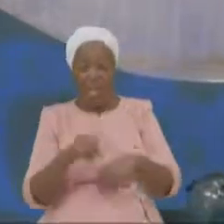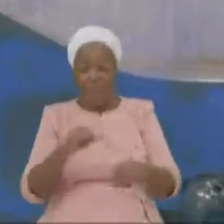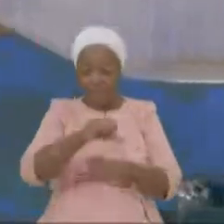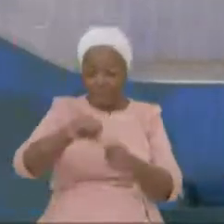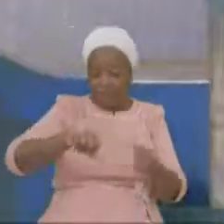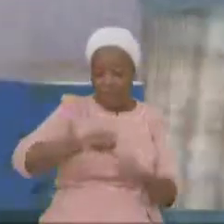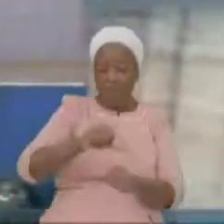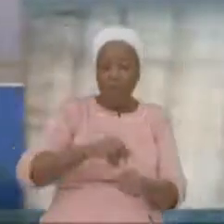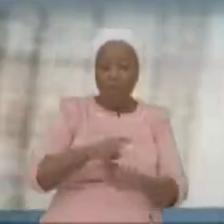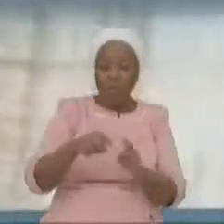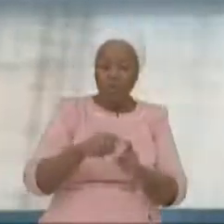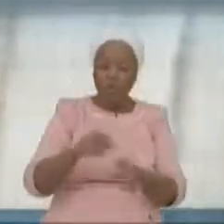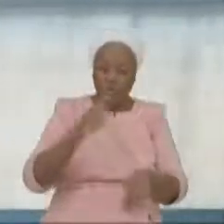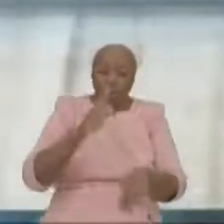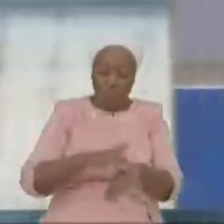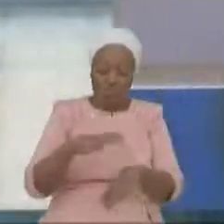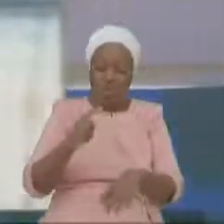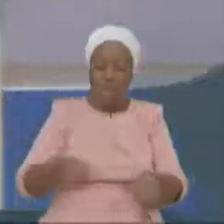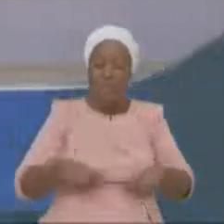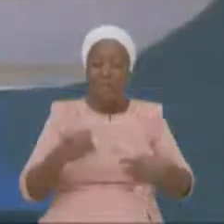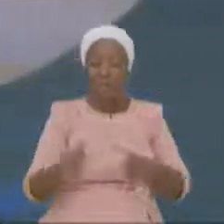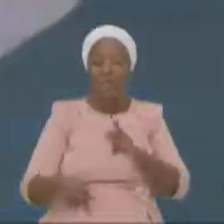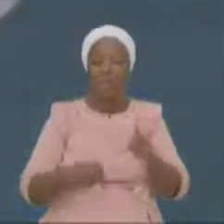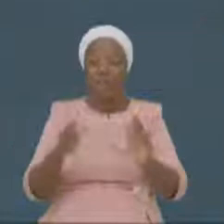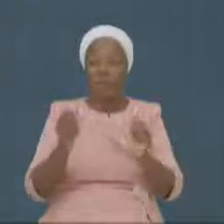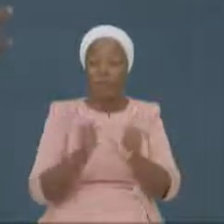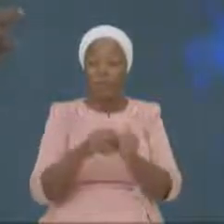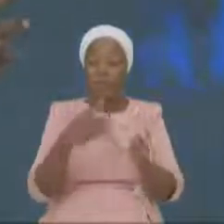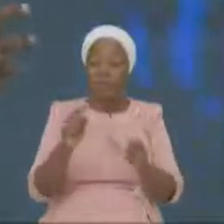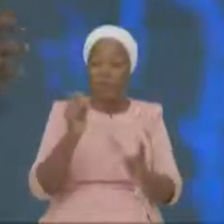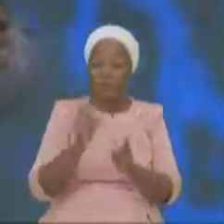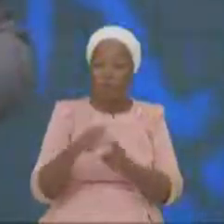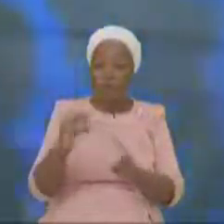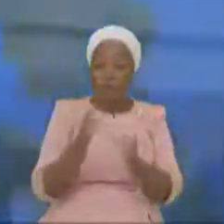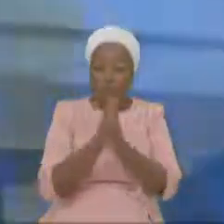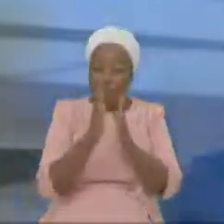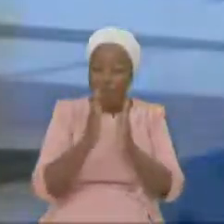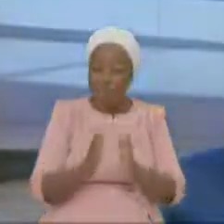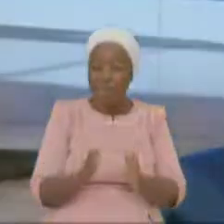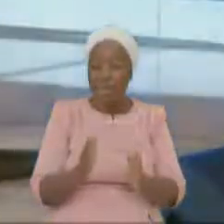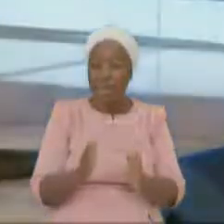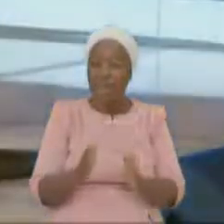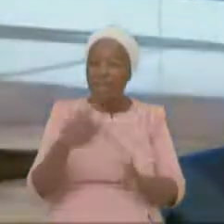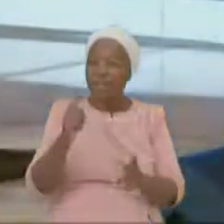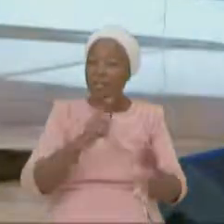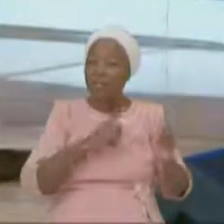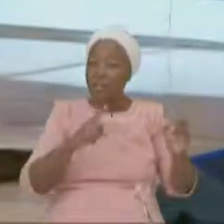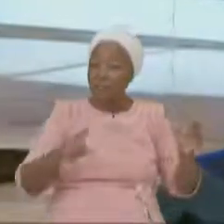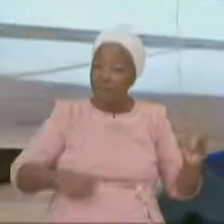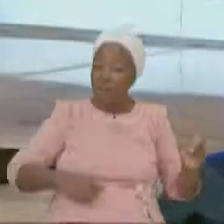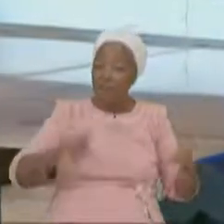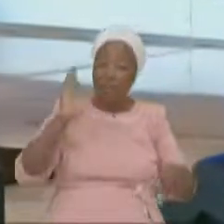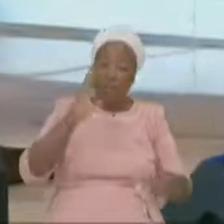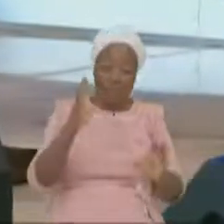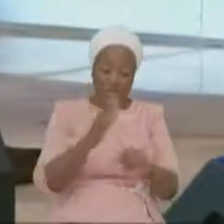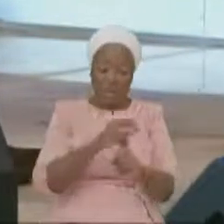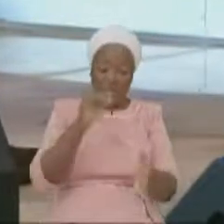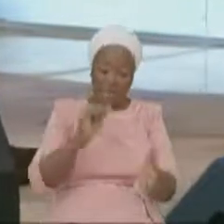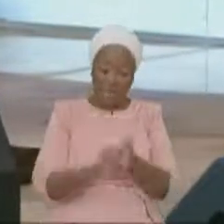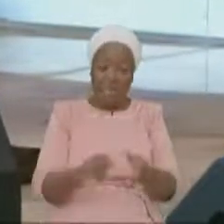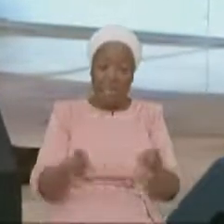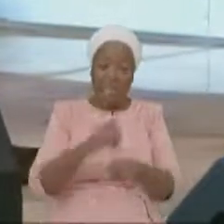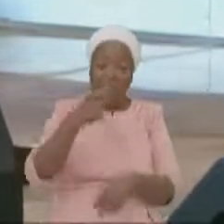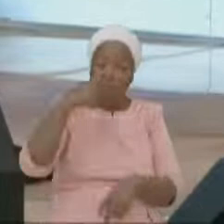when you touch the lives of people with the word of prayer, the Lord will take that as a